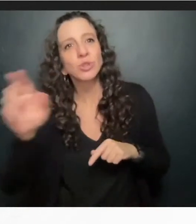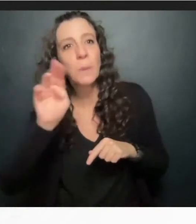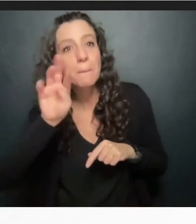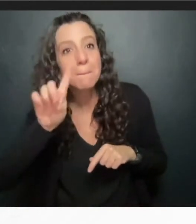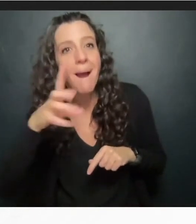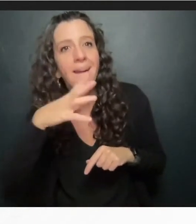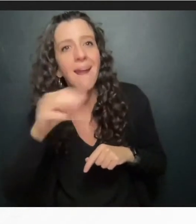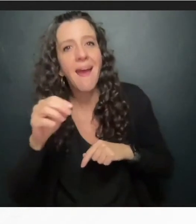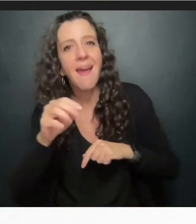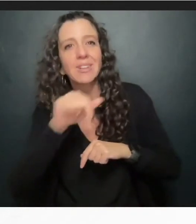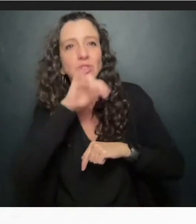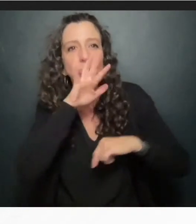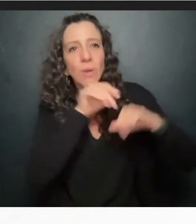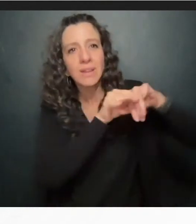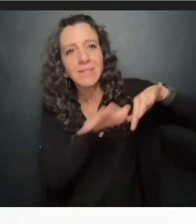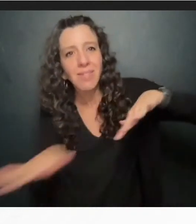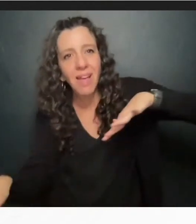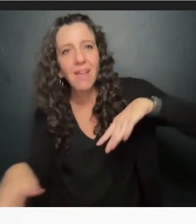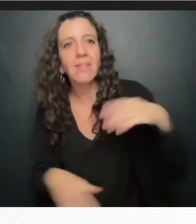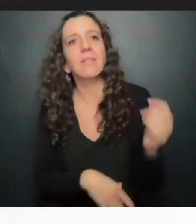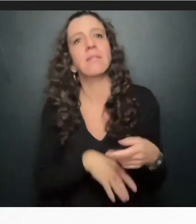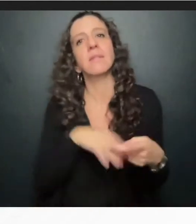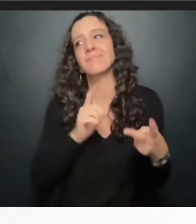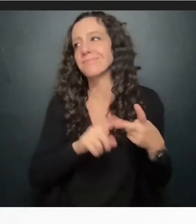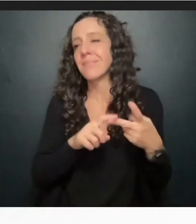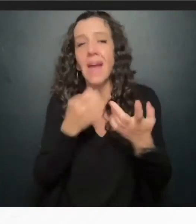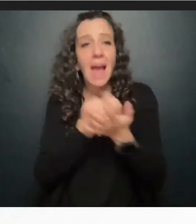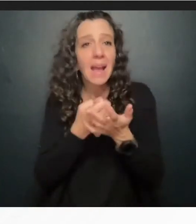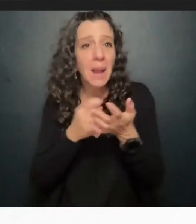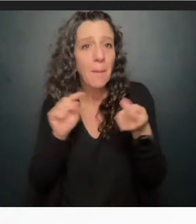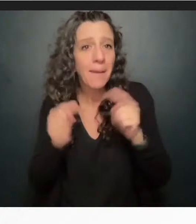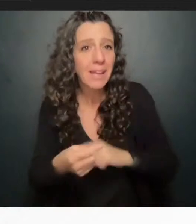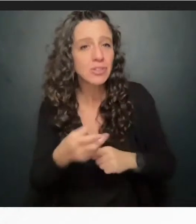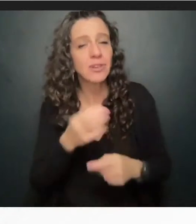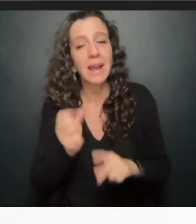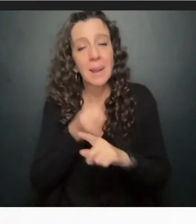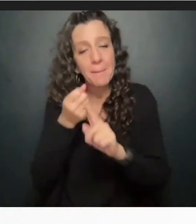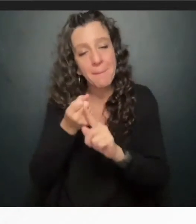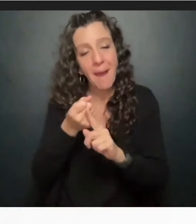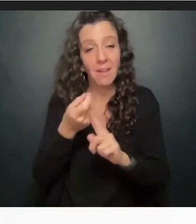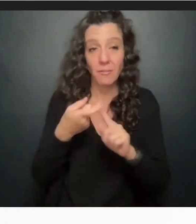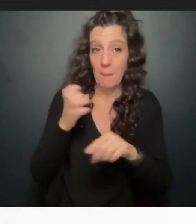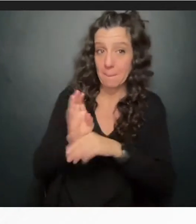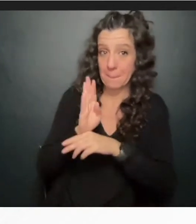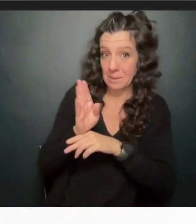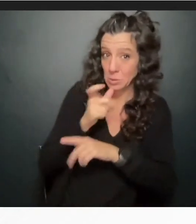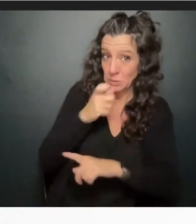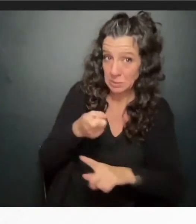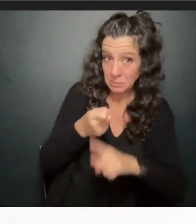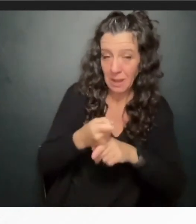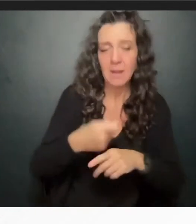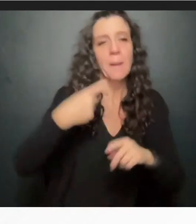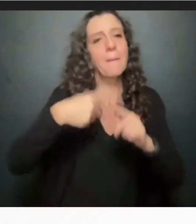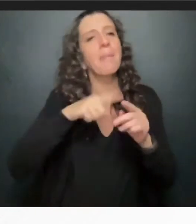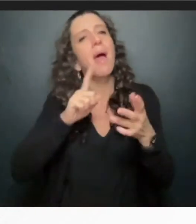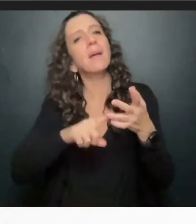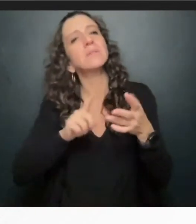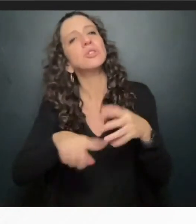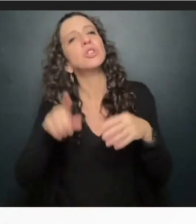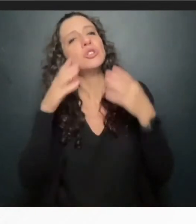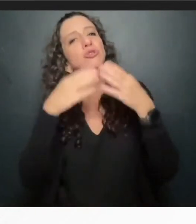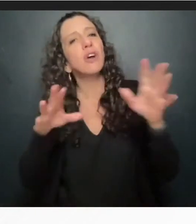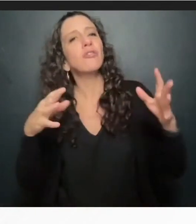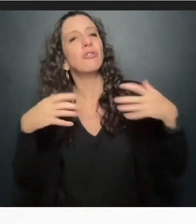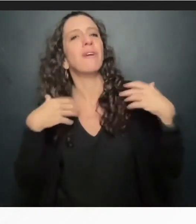to economic injury and impact from businesses that have been impacted, and then general recovery for community